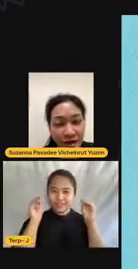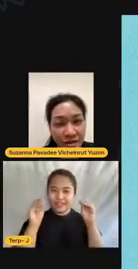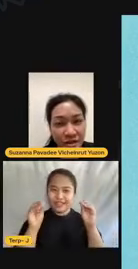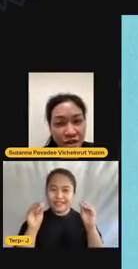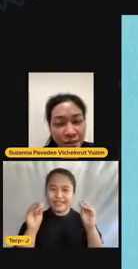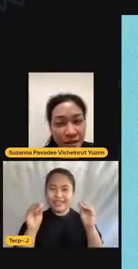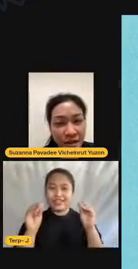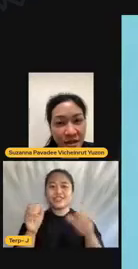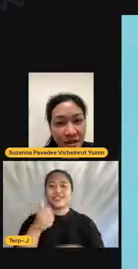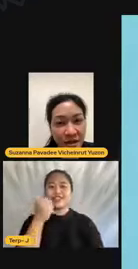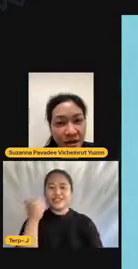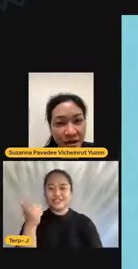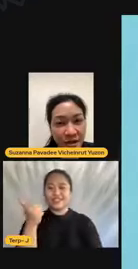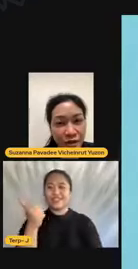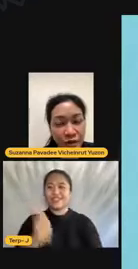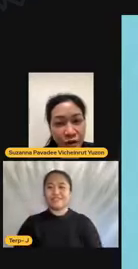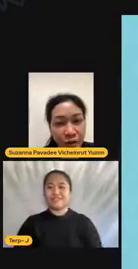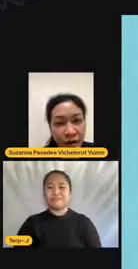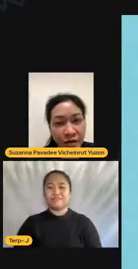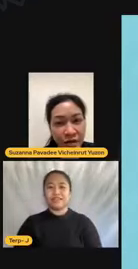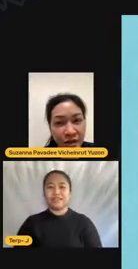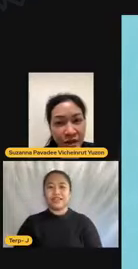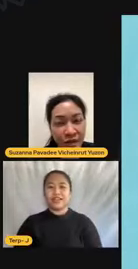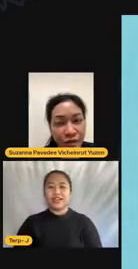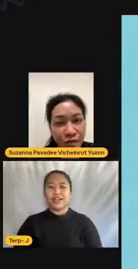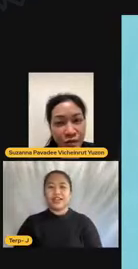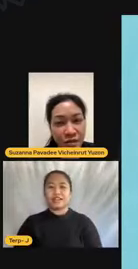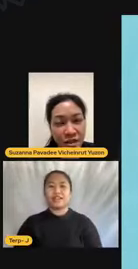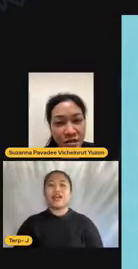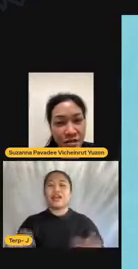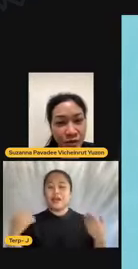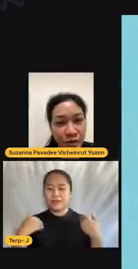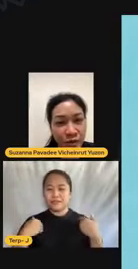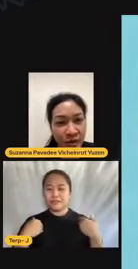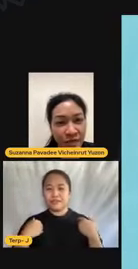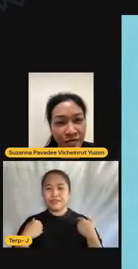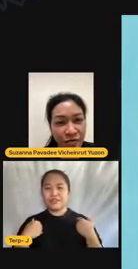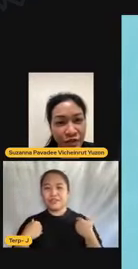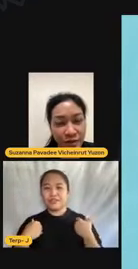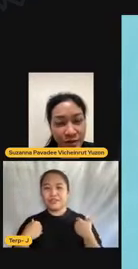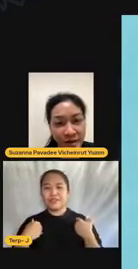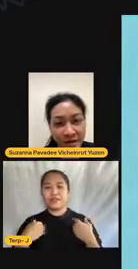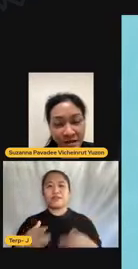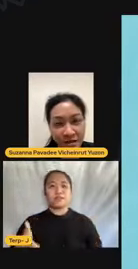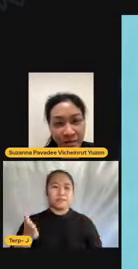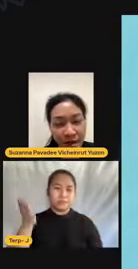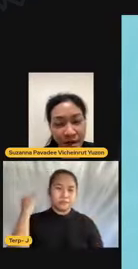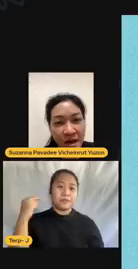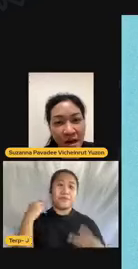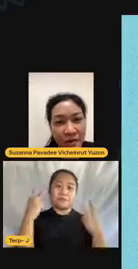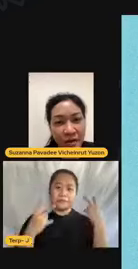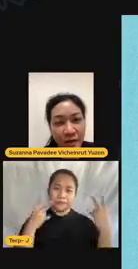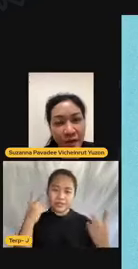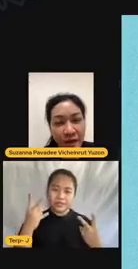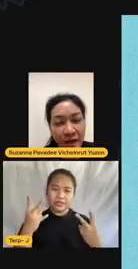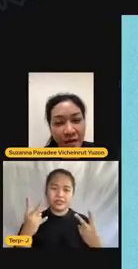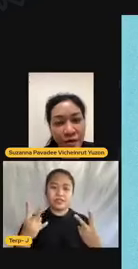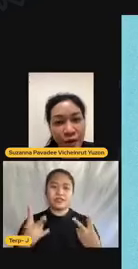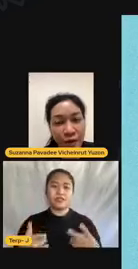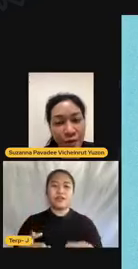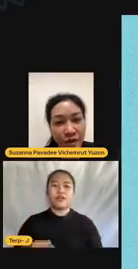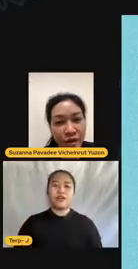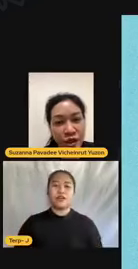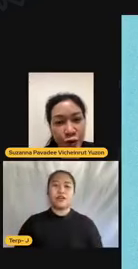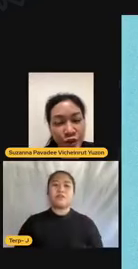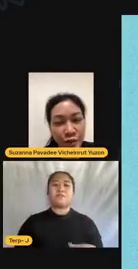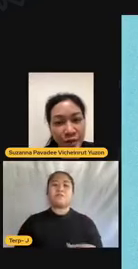year since she's been in kindergarten, I would go into her classroom, since she's the only one and the first one with Down syndrome. I would go in and